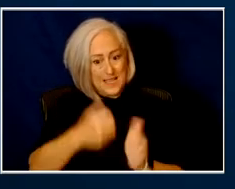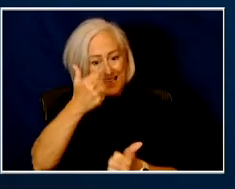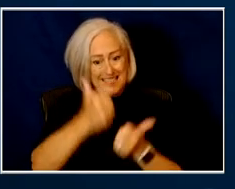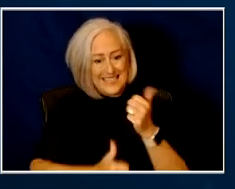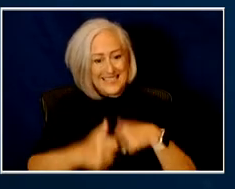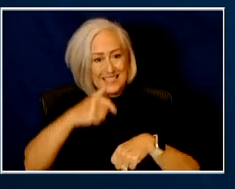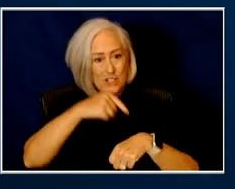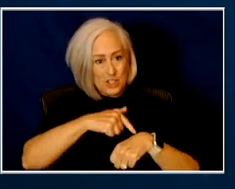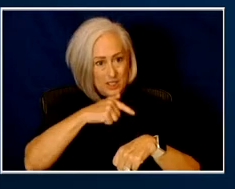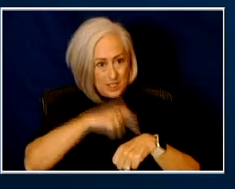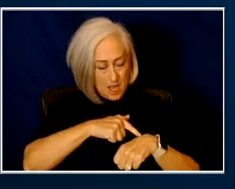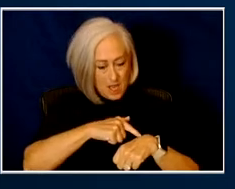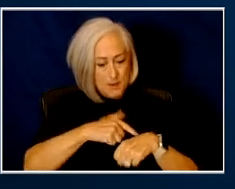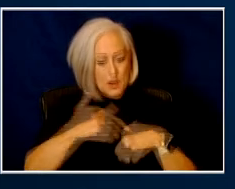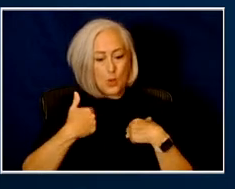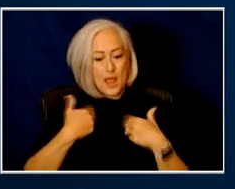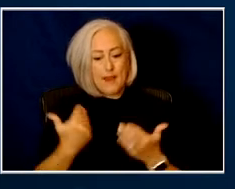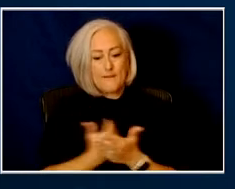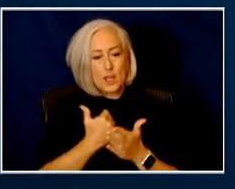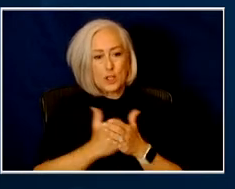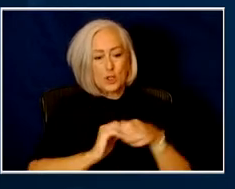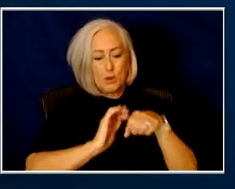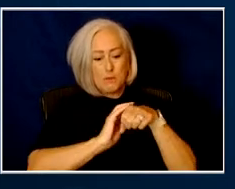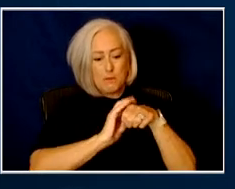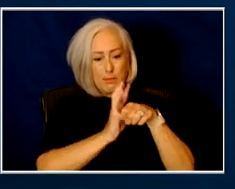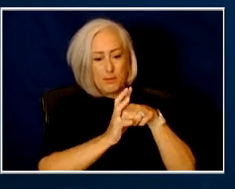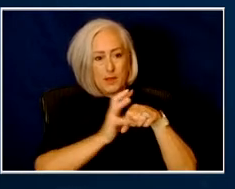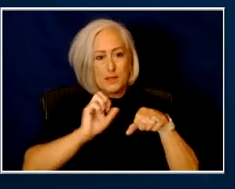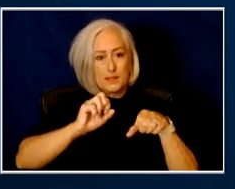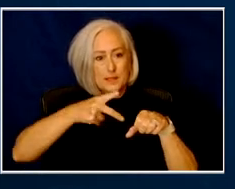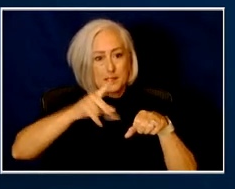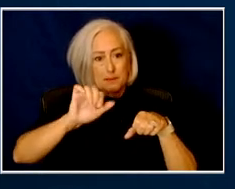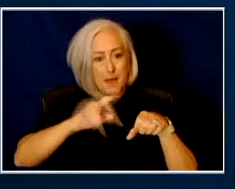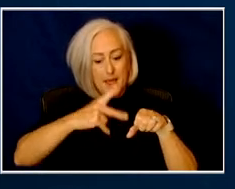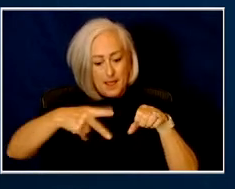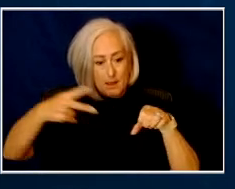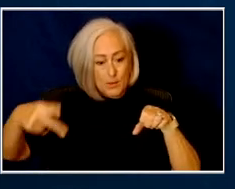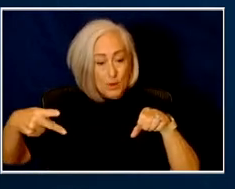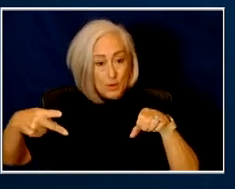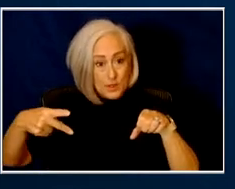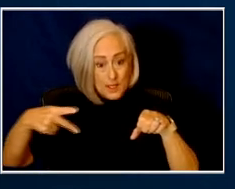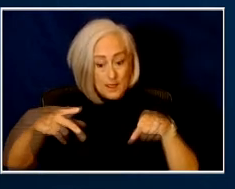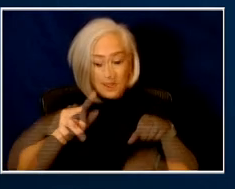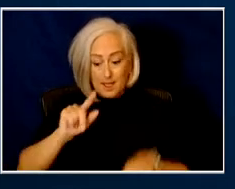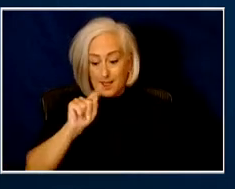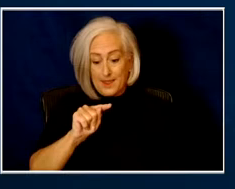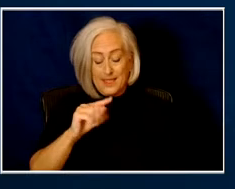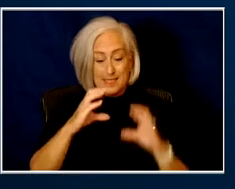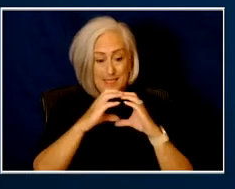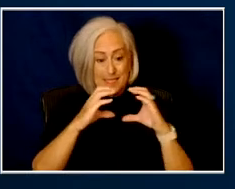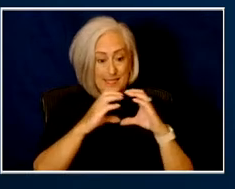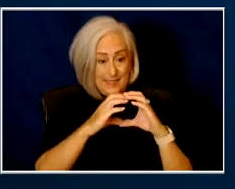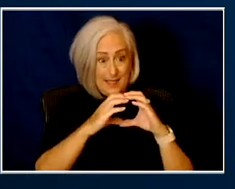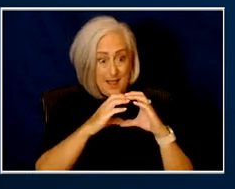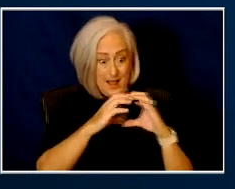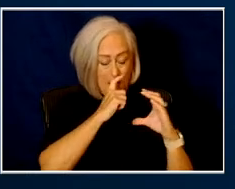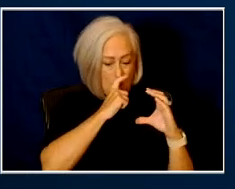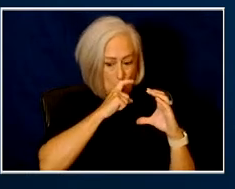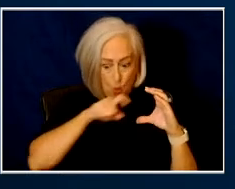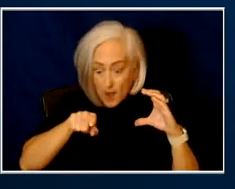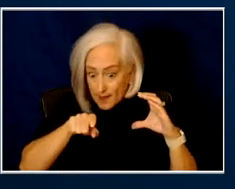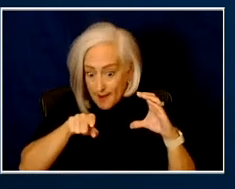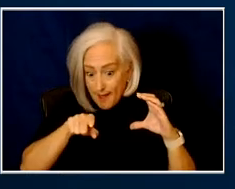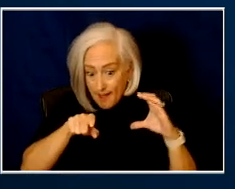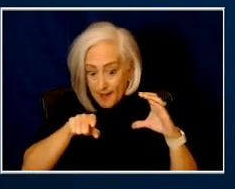different variants those T cell epitopes or areas that are our T cells recognize are really 80 percent or more can